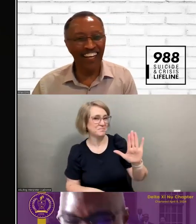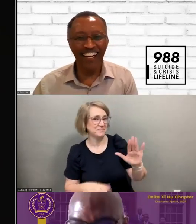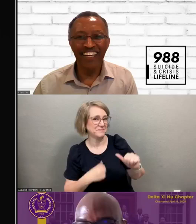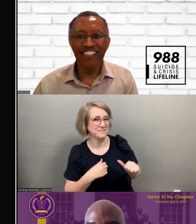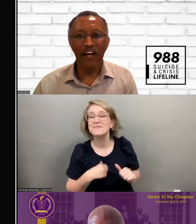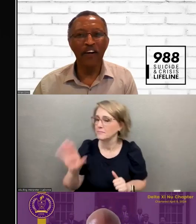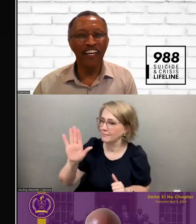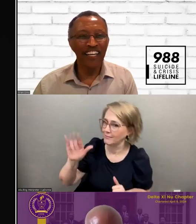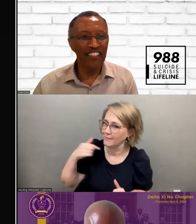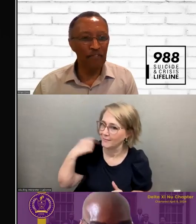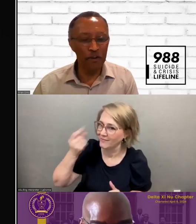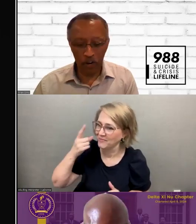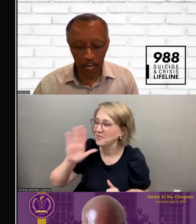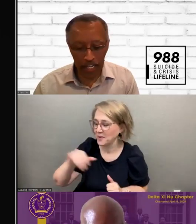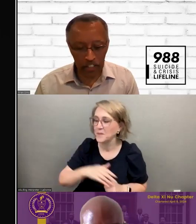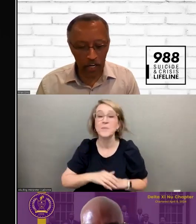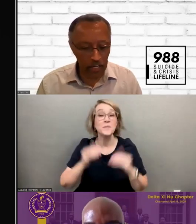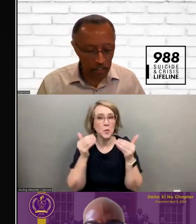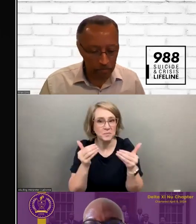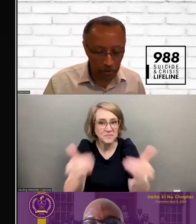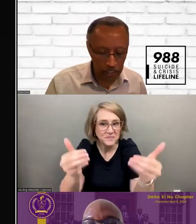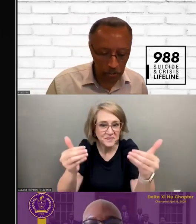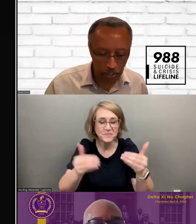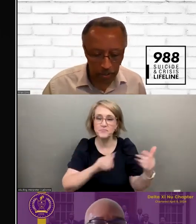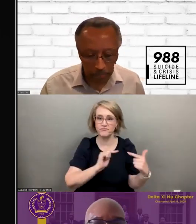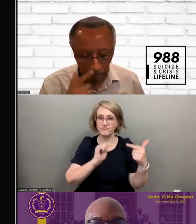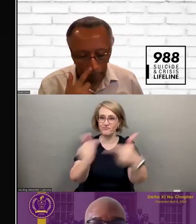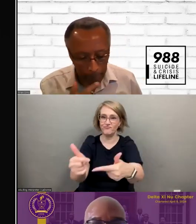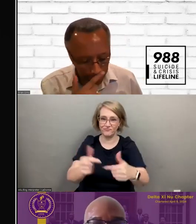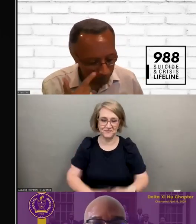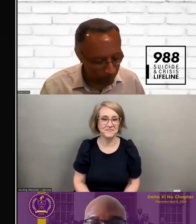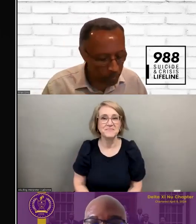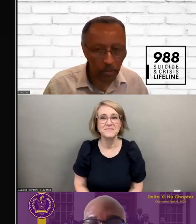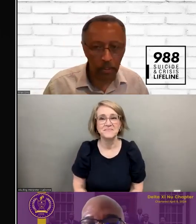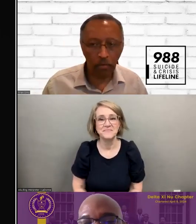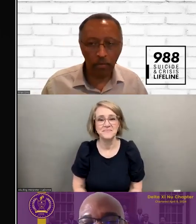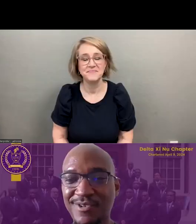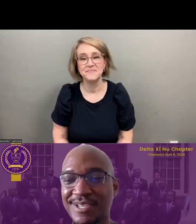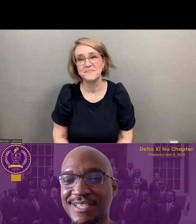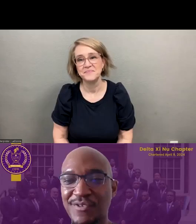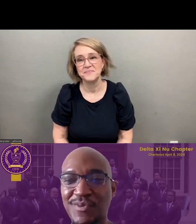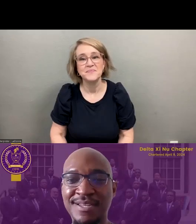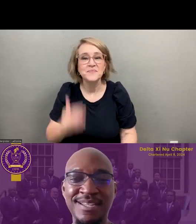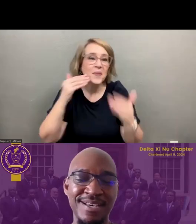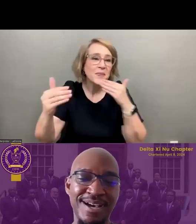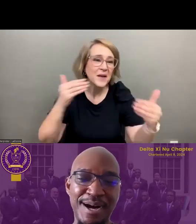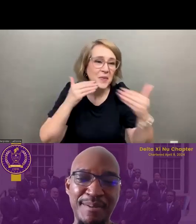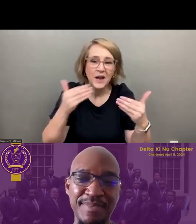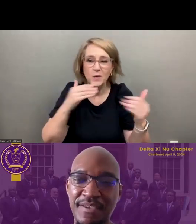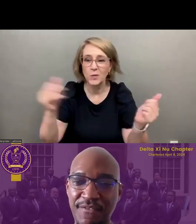so, so if you'll go ahead, sir, the floor is yours. Thank you, and greetings,